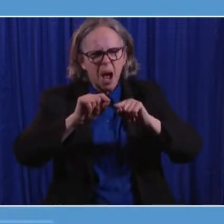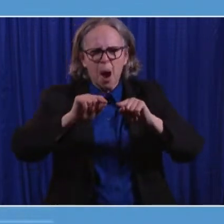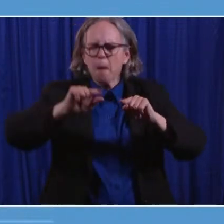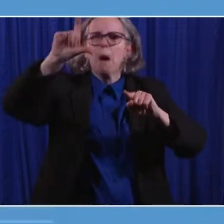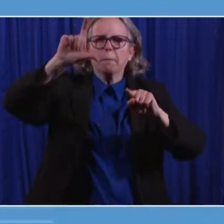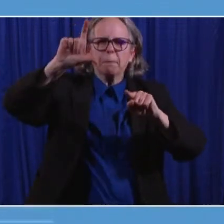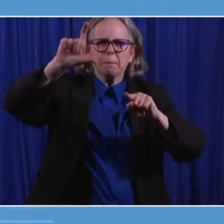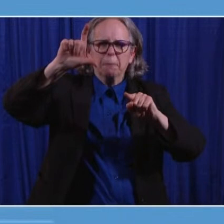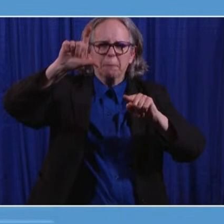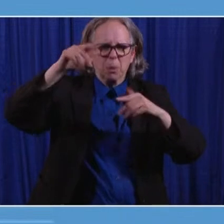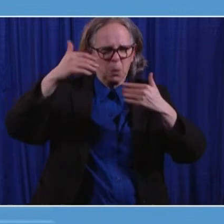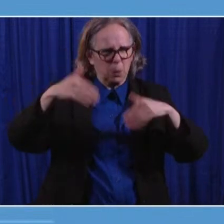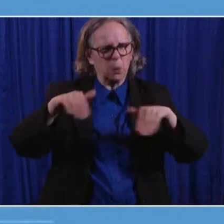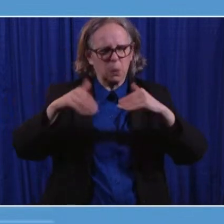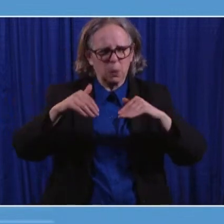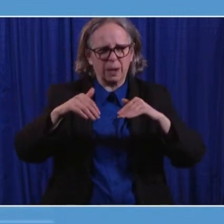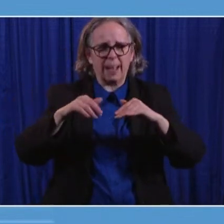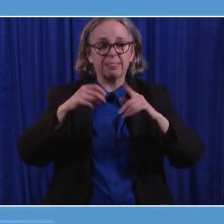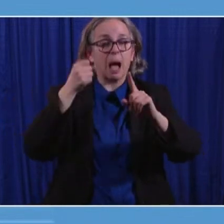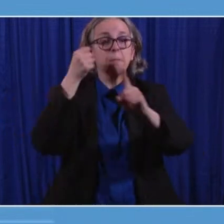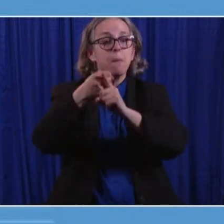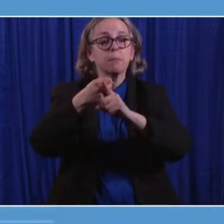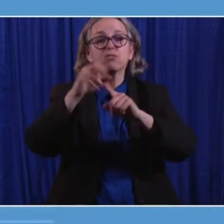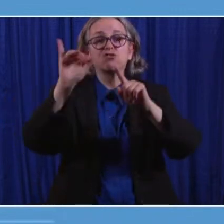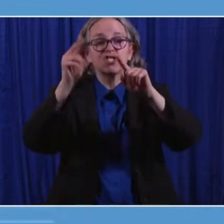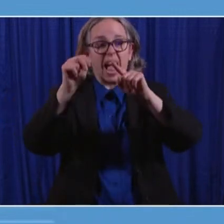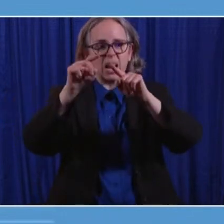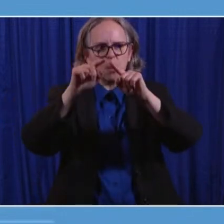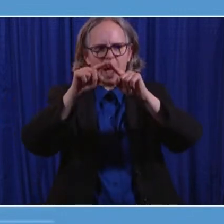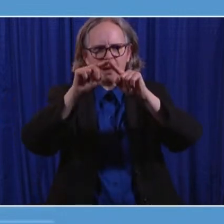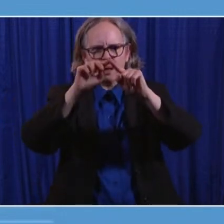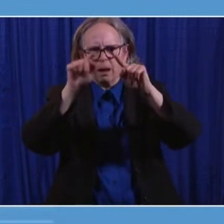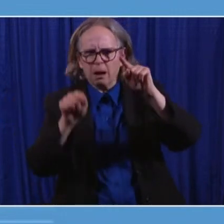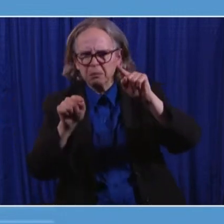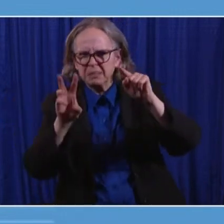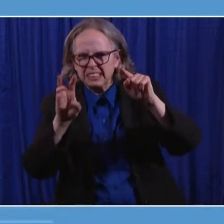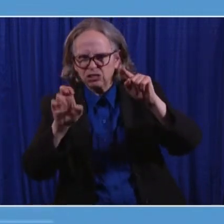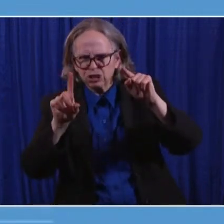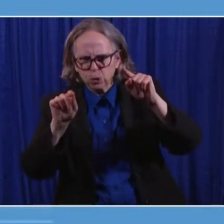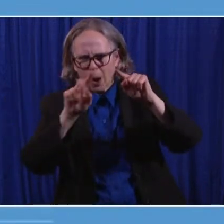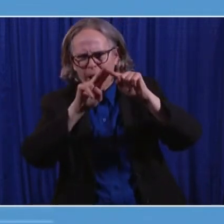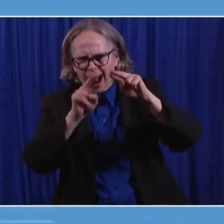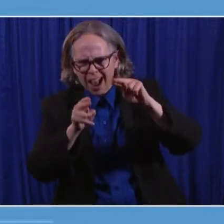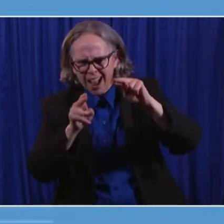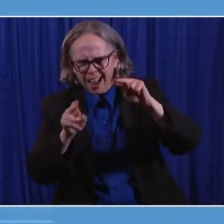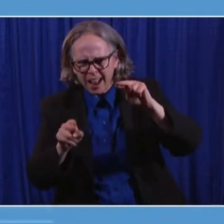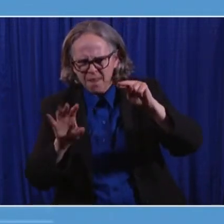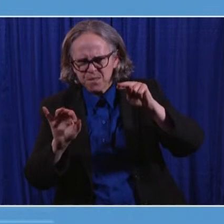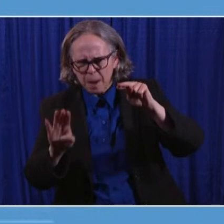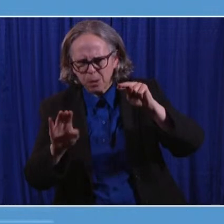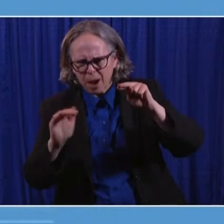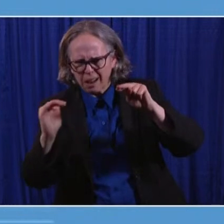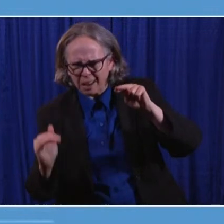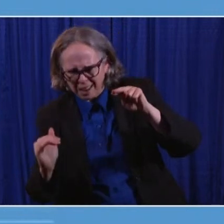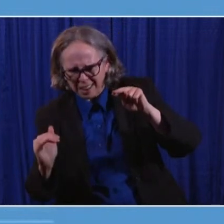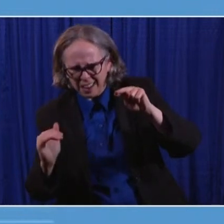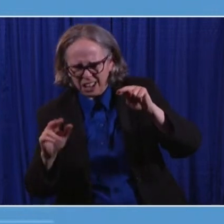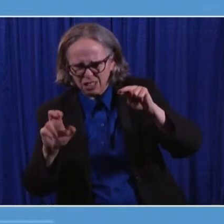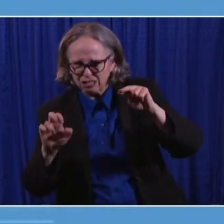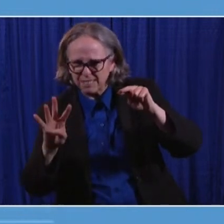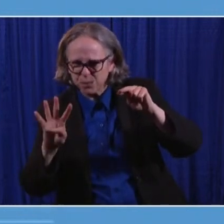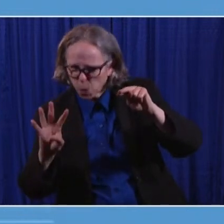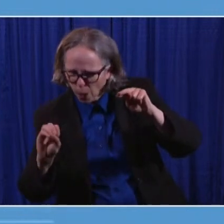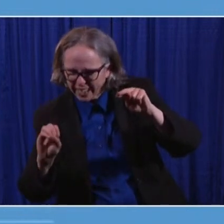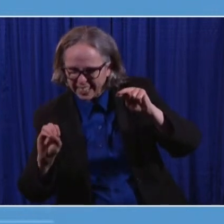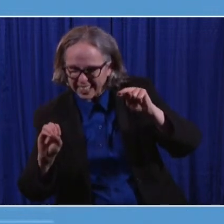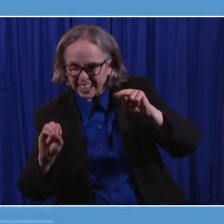And then January 20th, we were at 620. February 10th, we were down to 340.